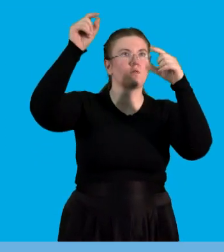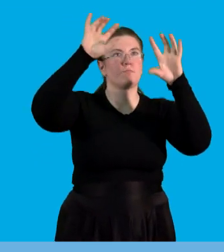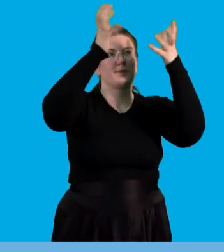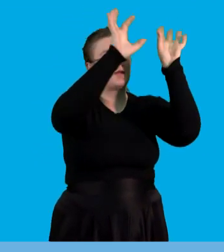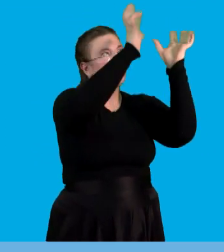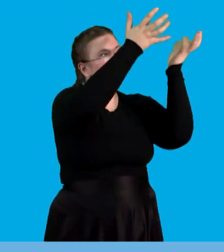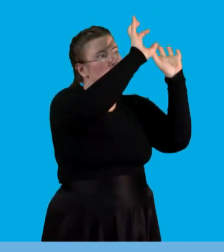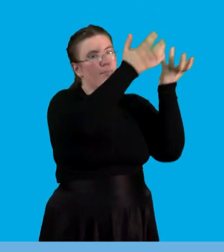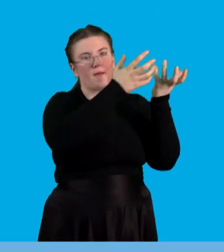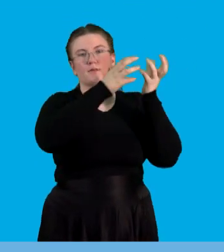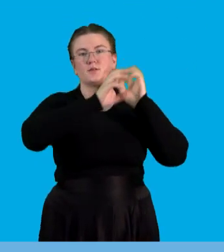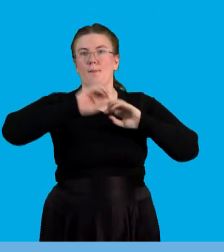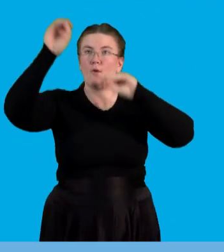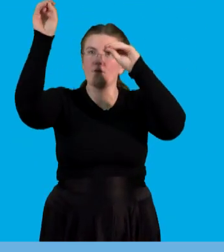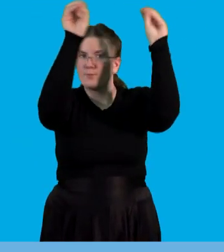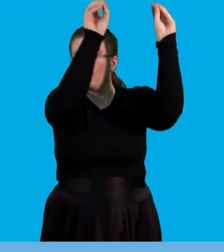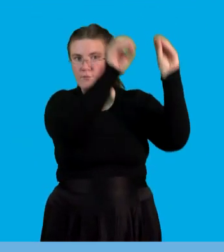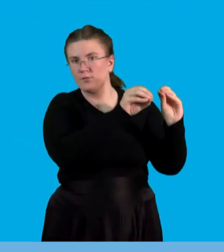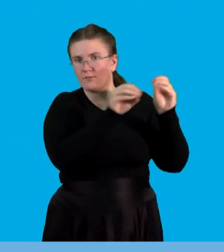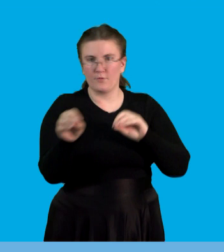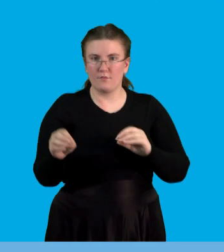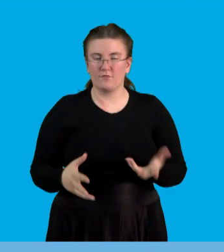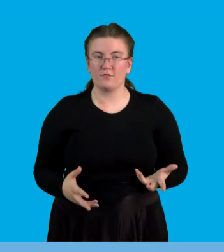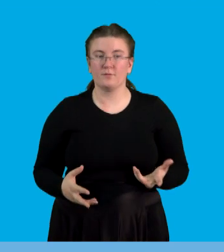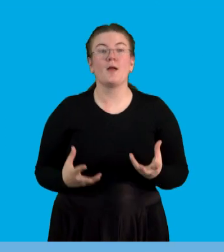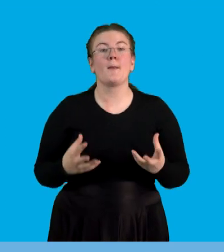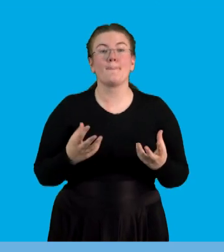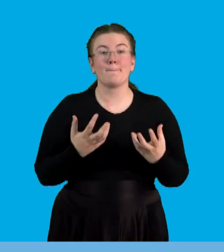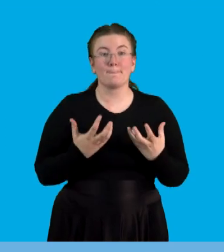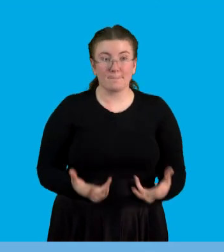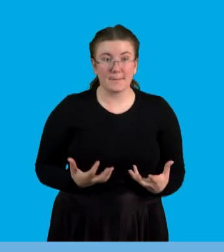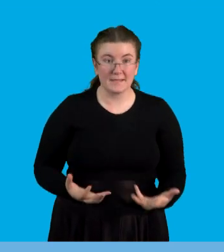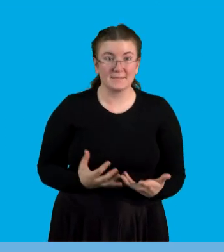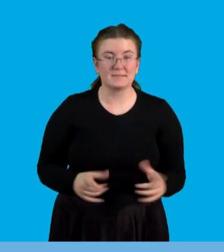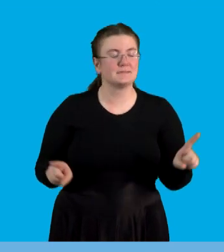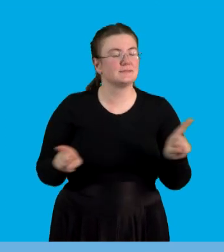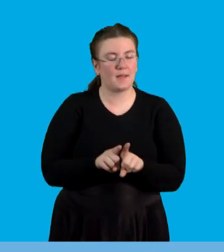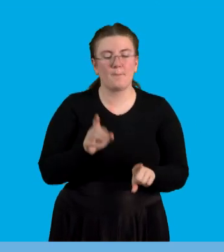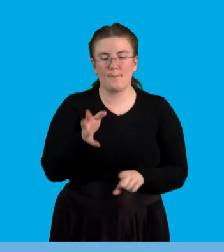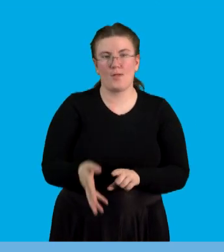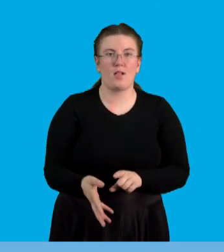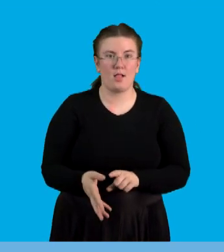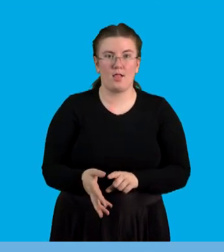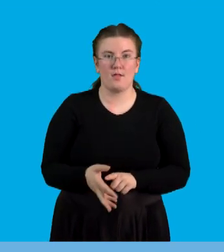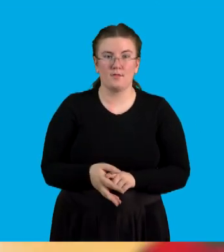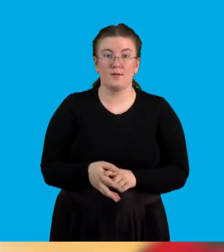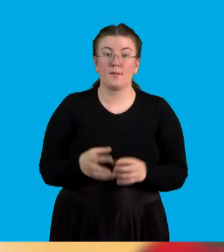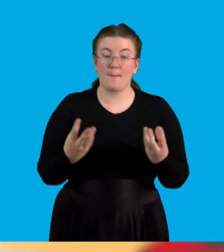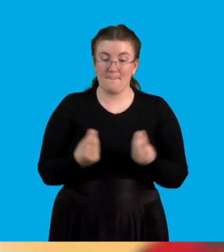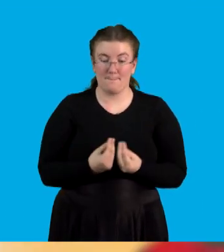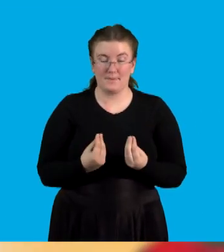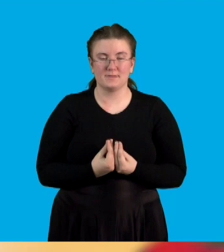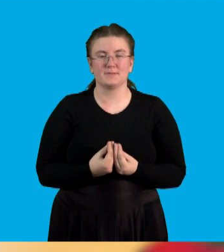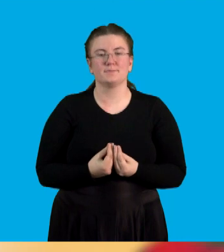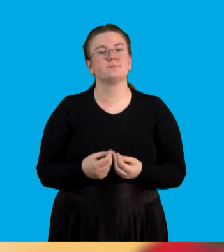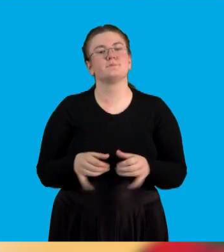to the moon, to anywhere, the amount of matter making up that particular object will remain the same. Nothing is going to change. So the mass